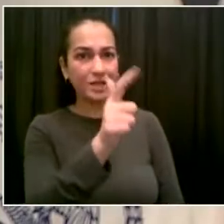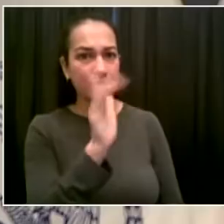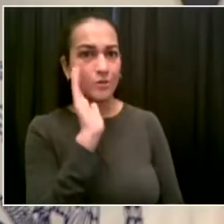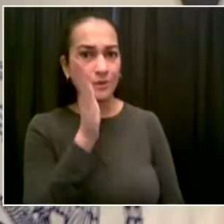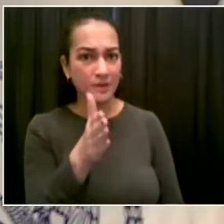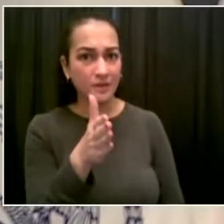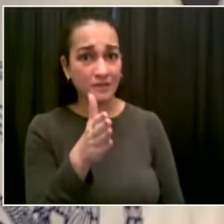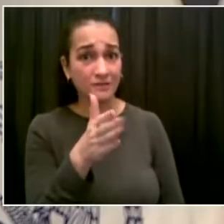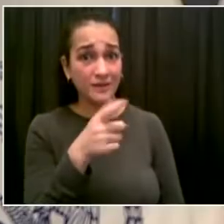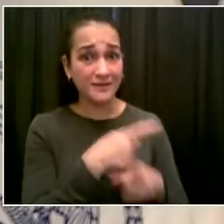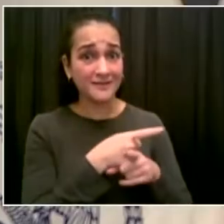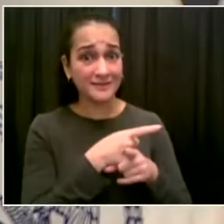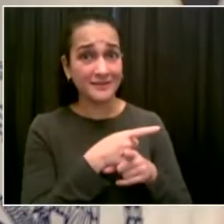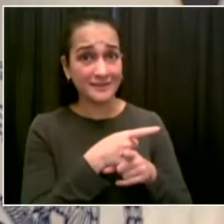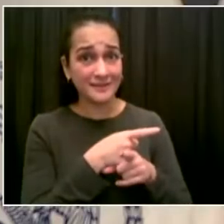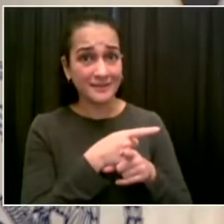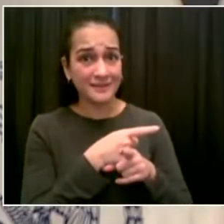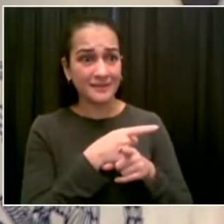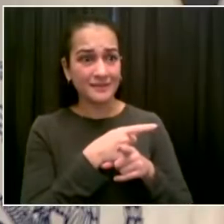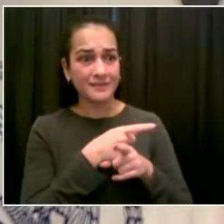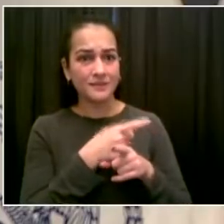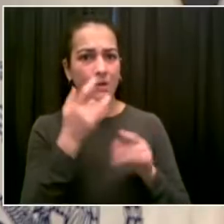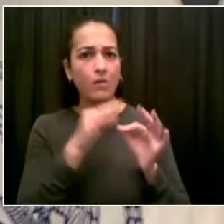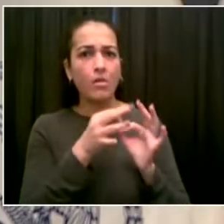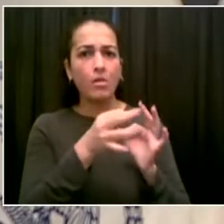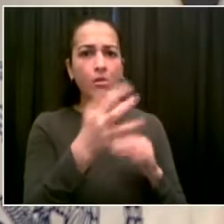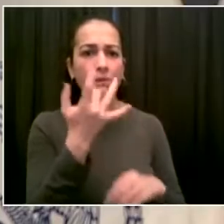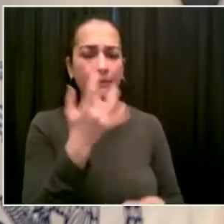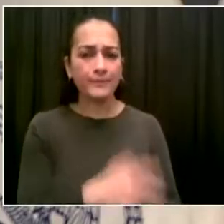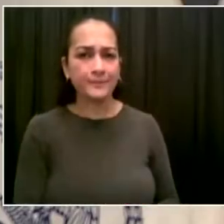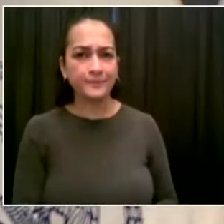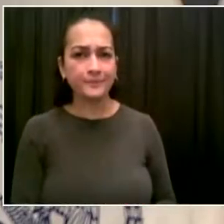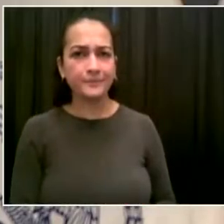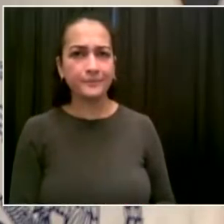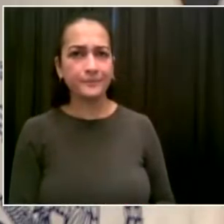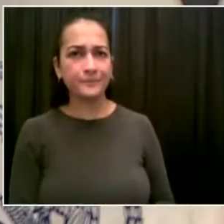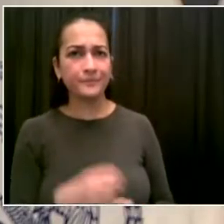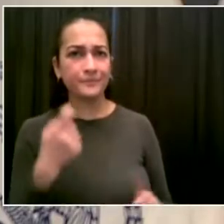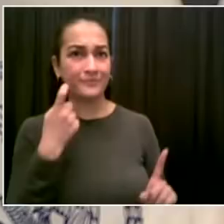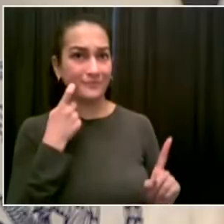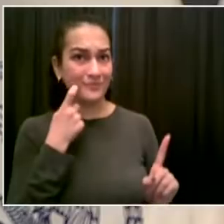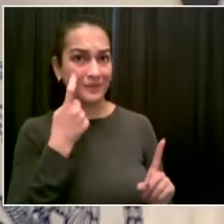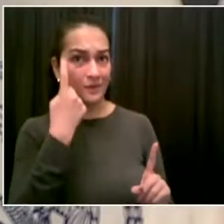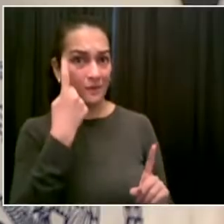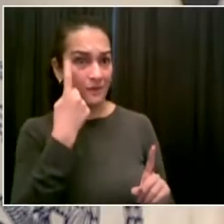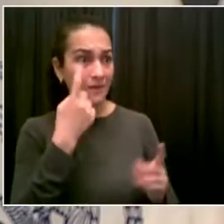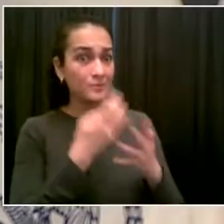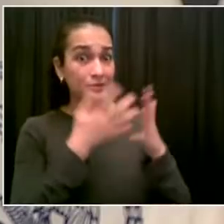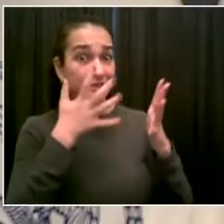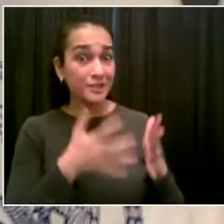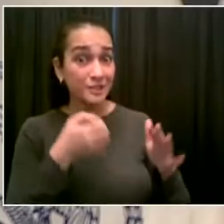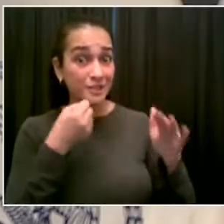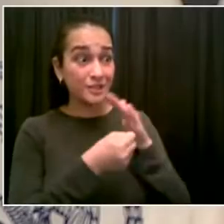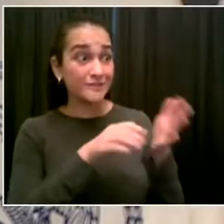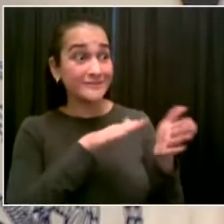time? You just had a COVID death just a couple of days ago. Yeah, and Gloria, I want to say, and